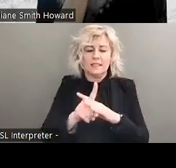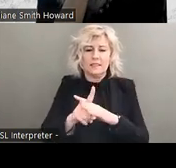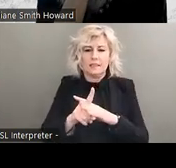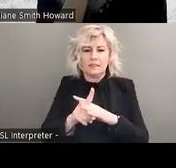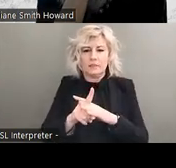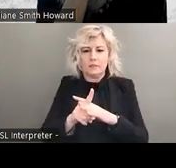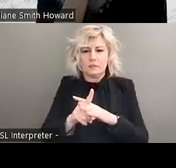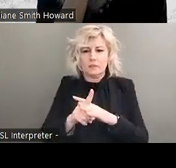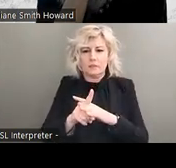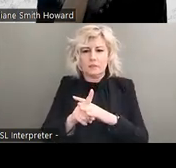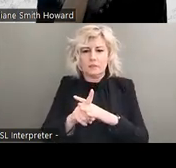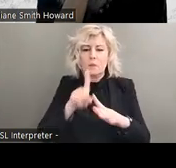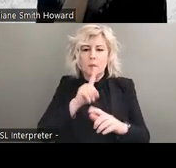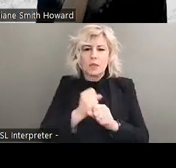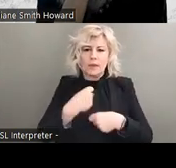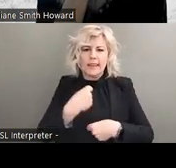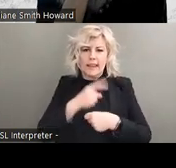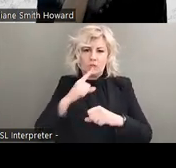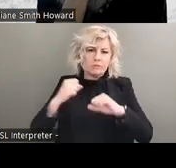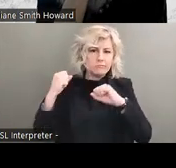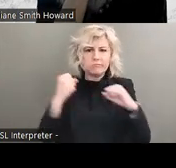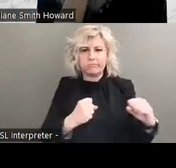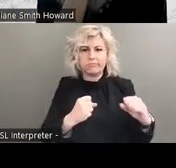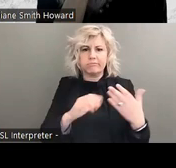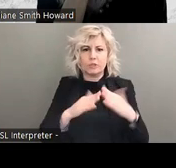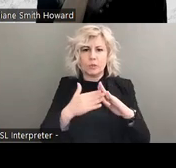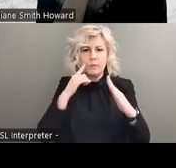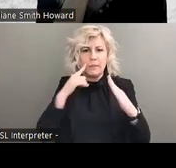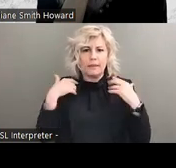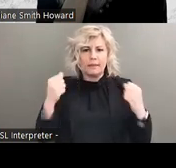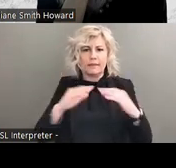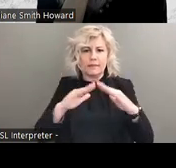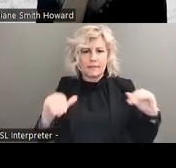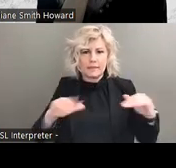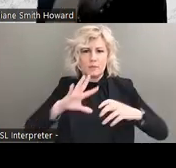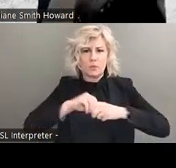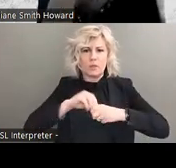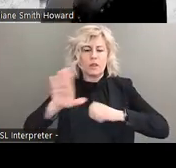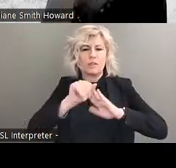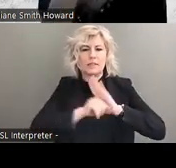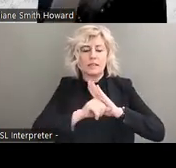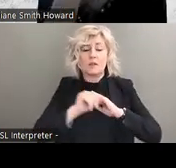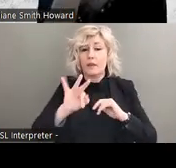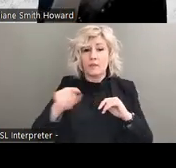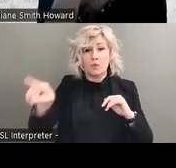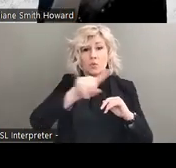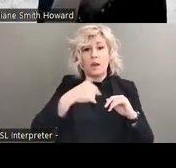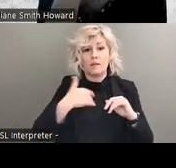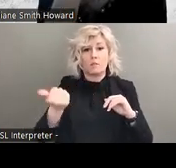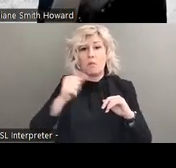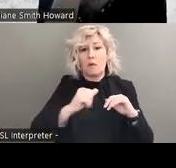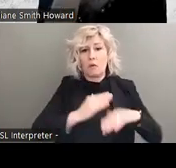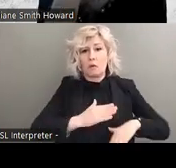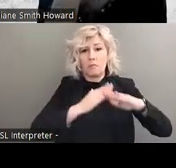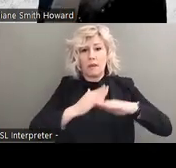of really creating a robust community mental health system within their state. So if you've got some other barriers that